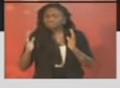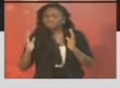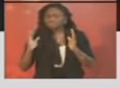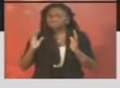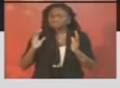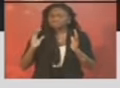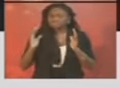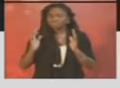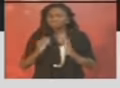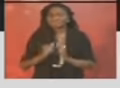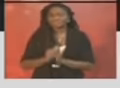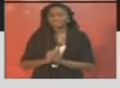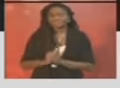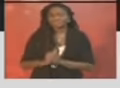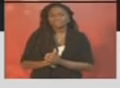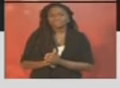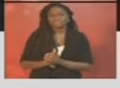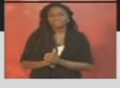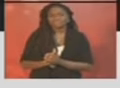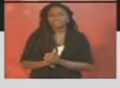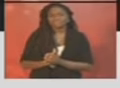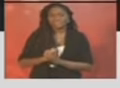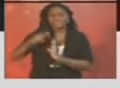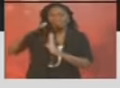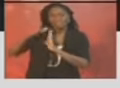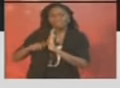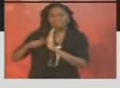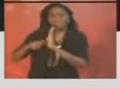46.4% of the cases infected are male,